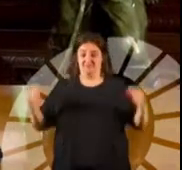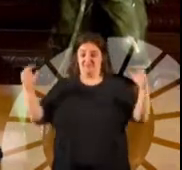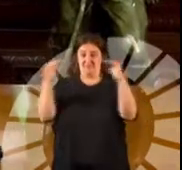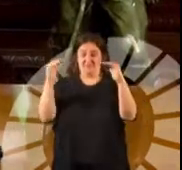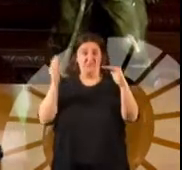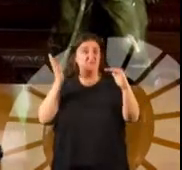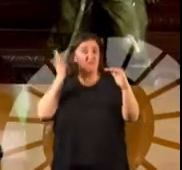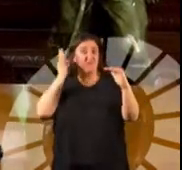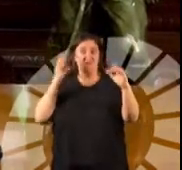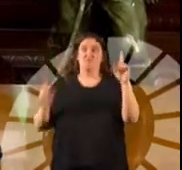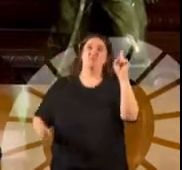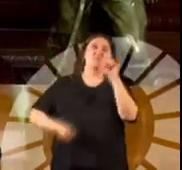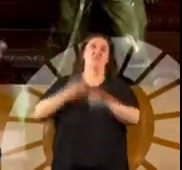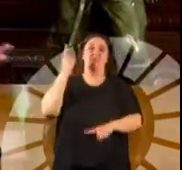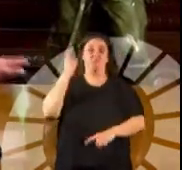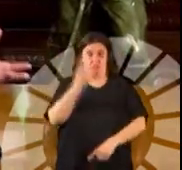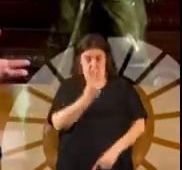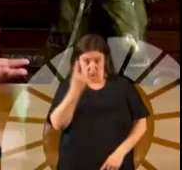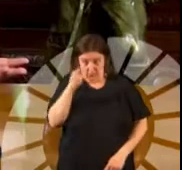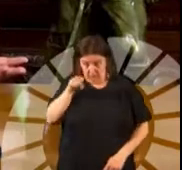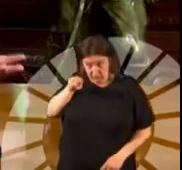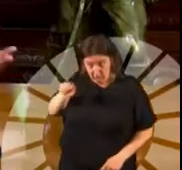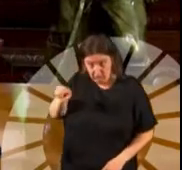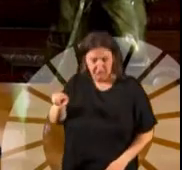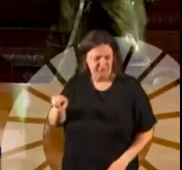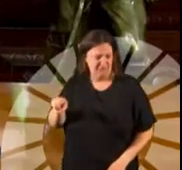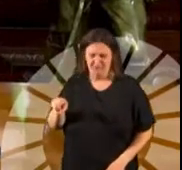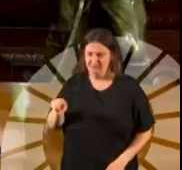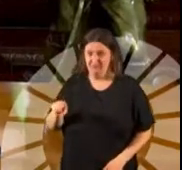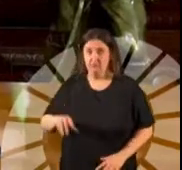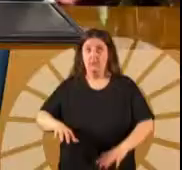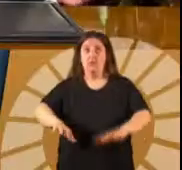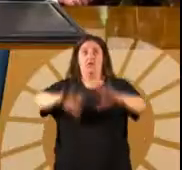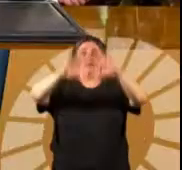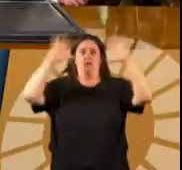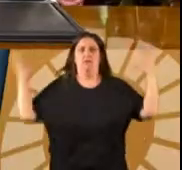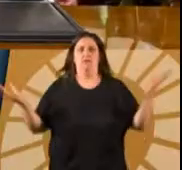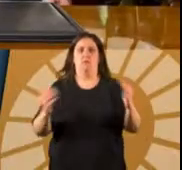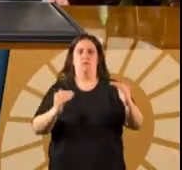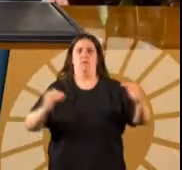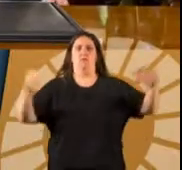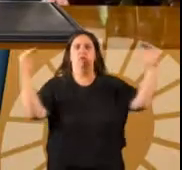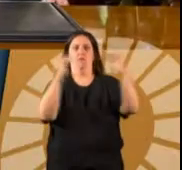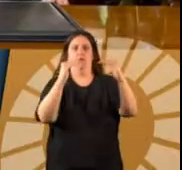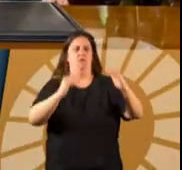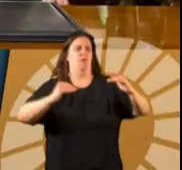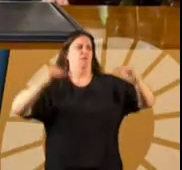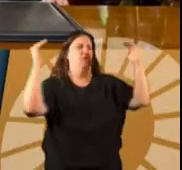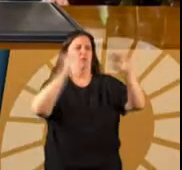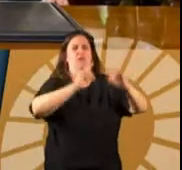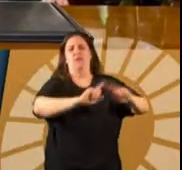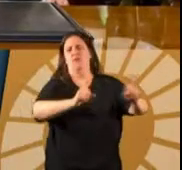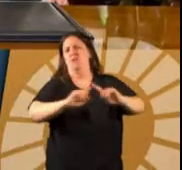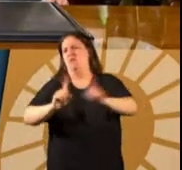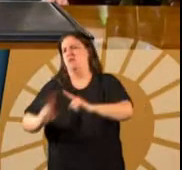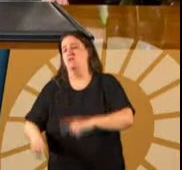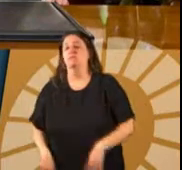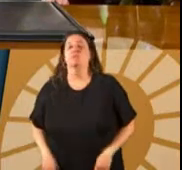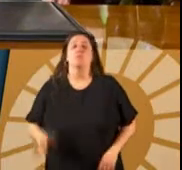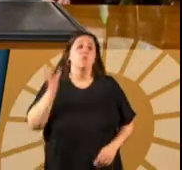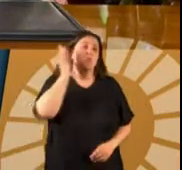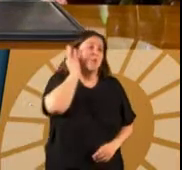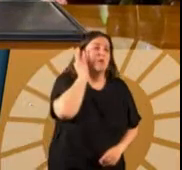are all equal, men and women. And we must continue to fight